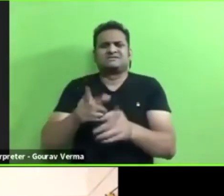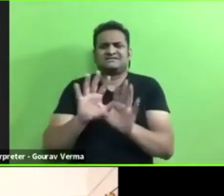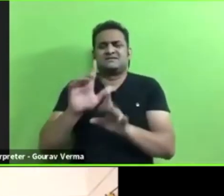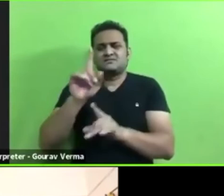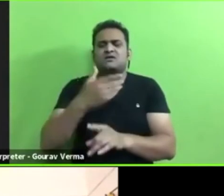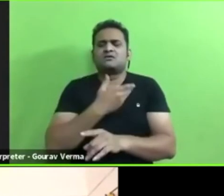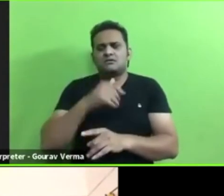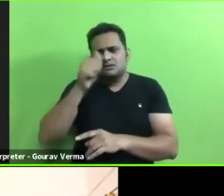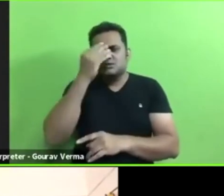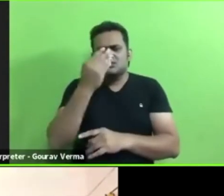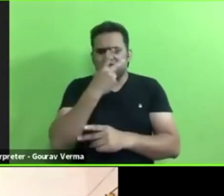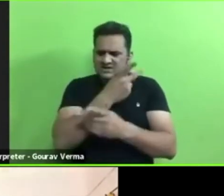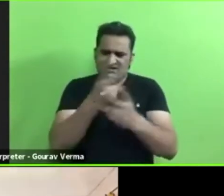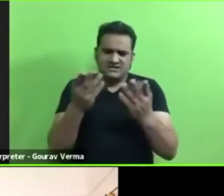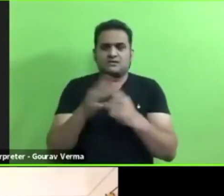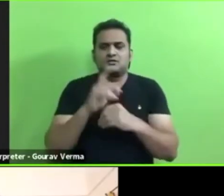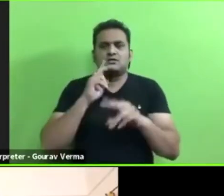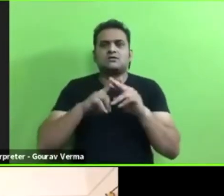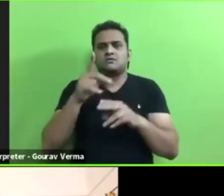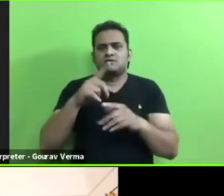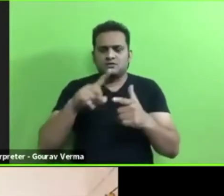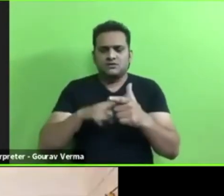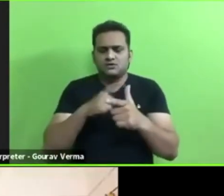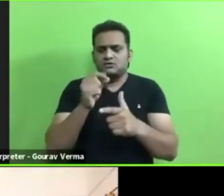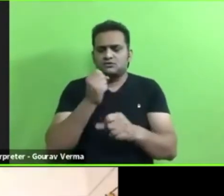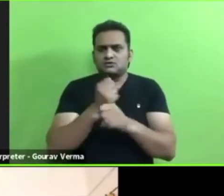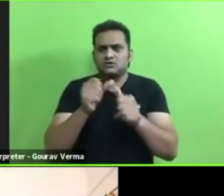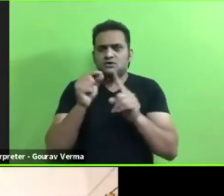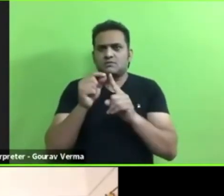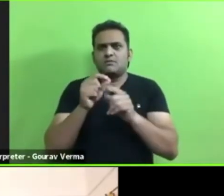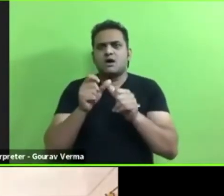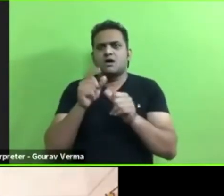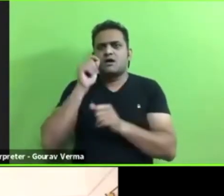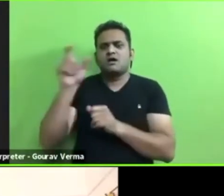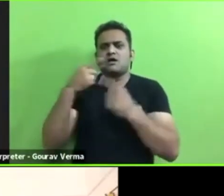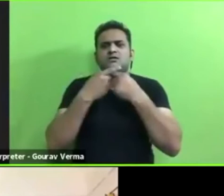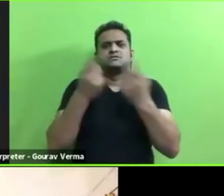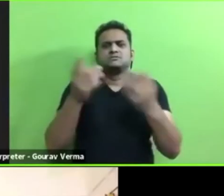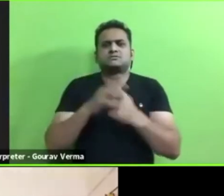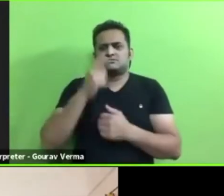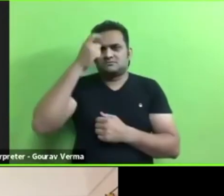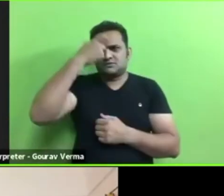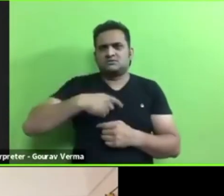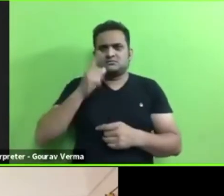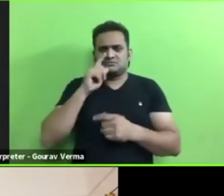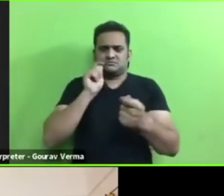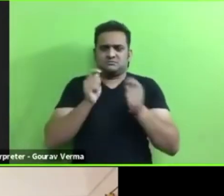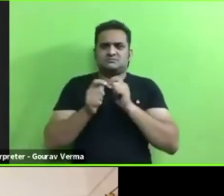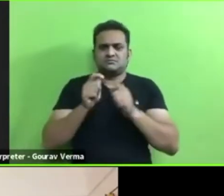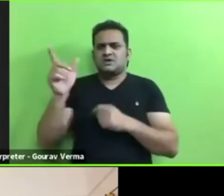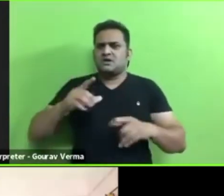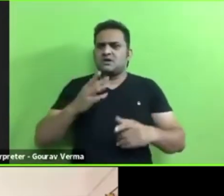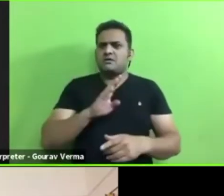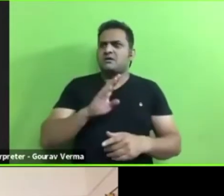music. You know, when you hear the Jogapas sing, okay, the Jogapas are transgender musicians who live around Maharashtra,